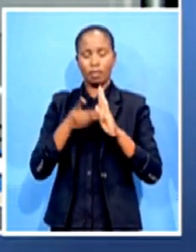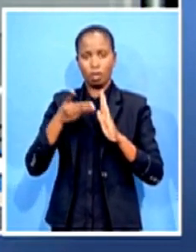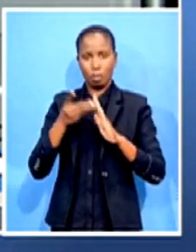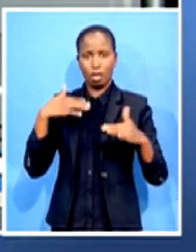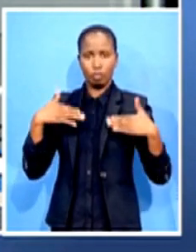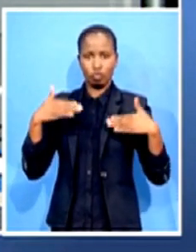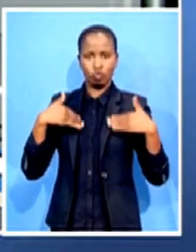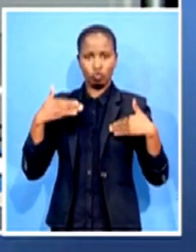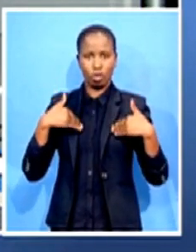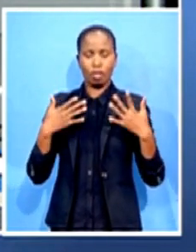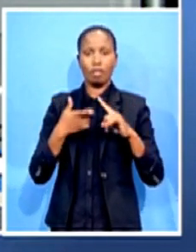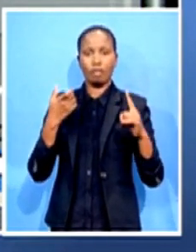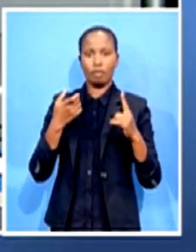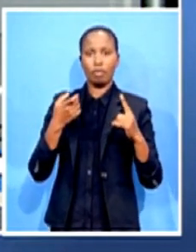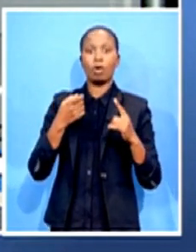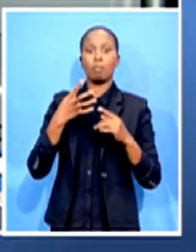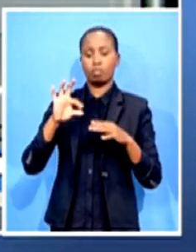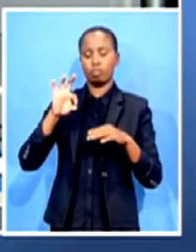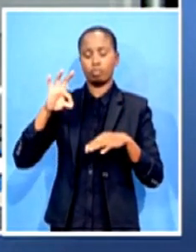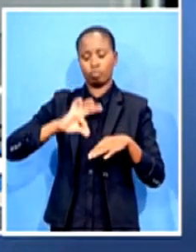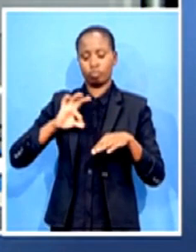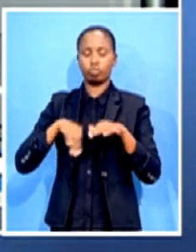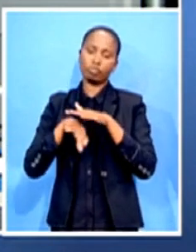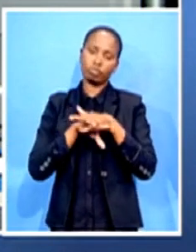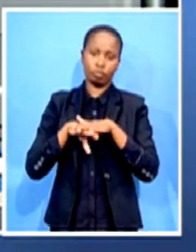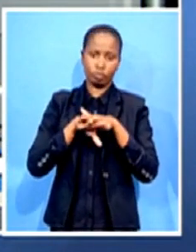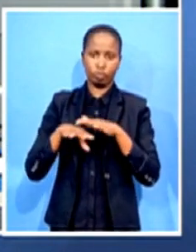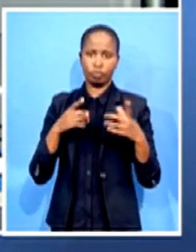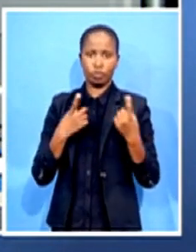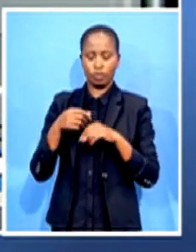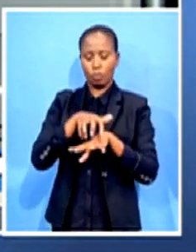on the minimum wage. Thank you very much indeed for your time.